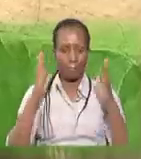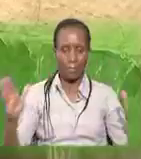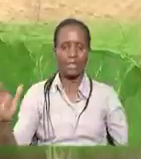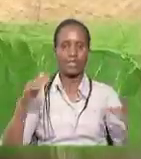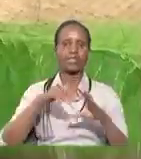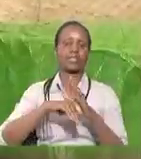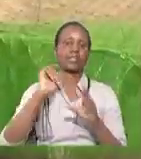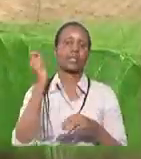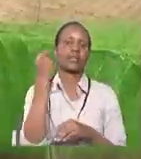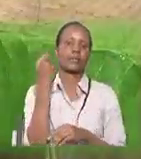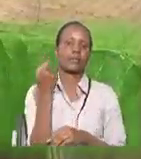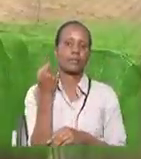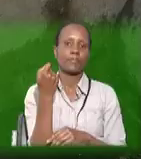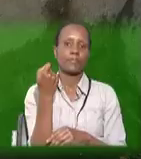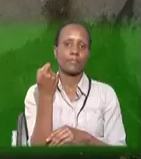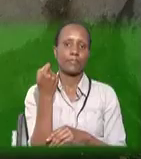for farmers in Kenya.